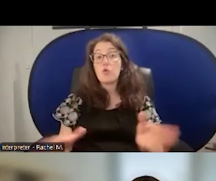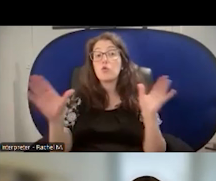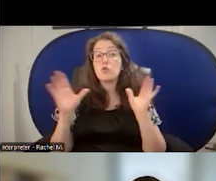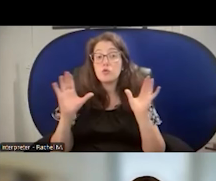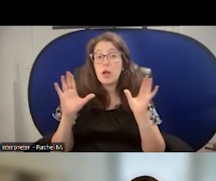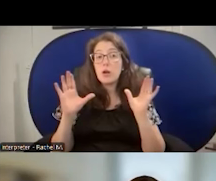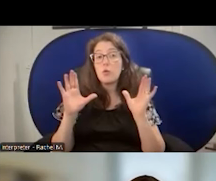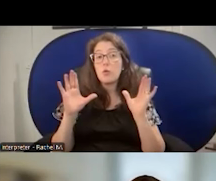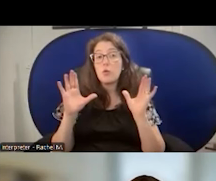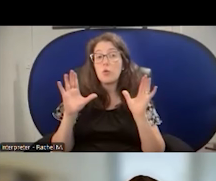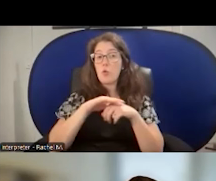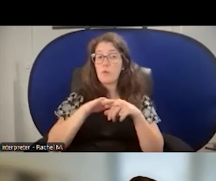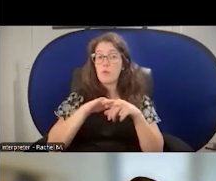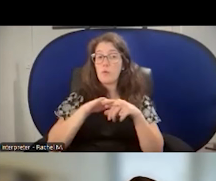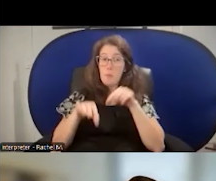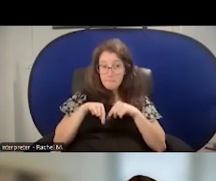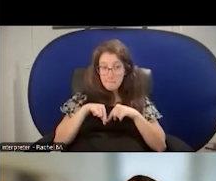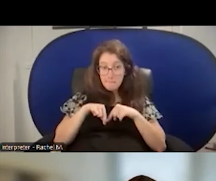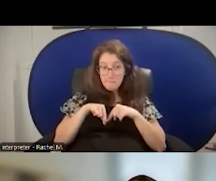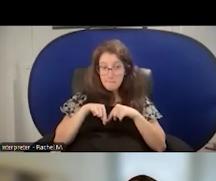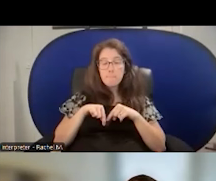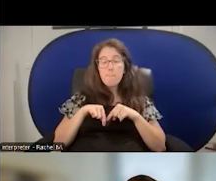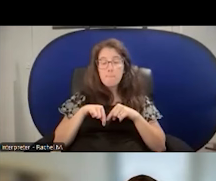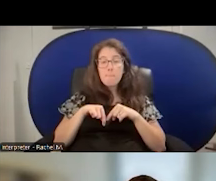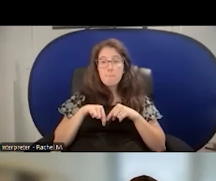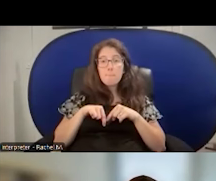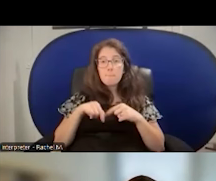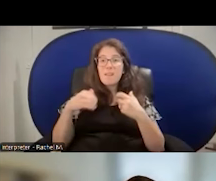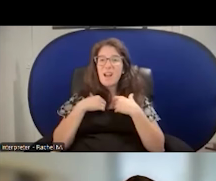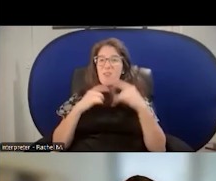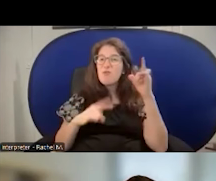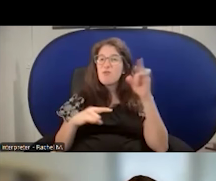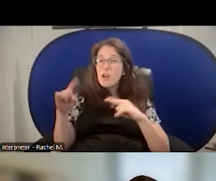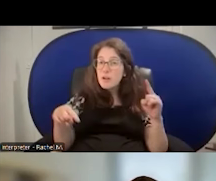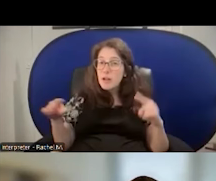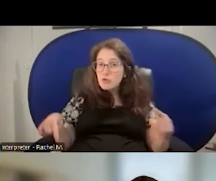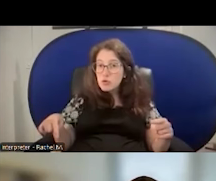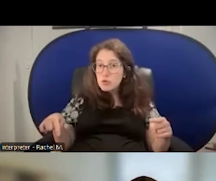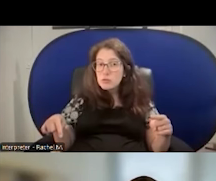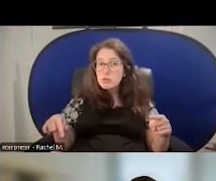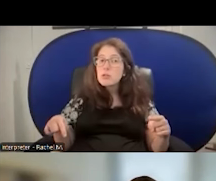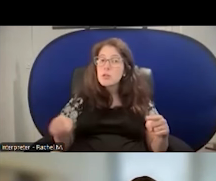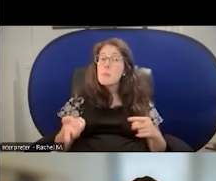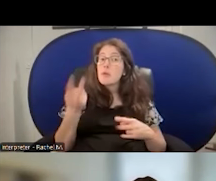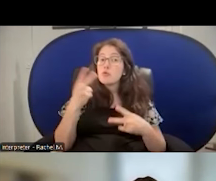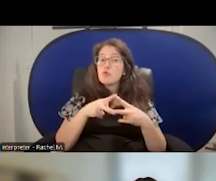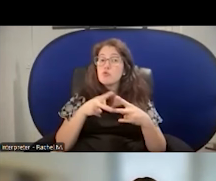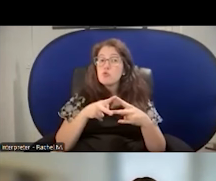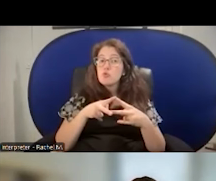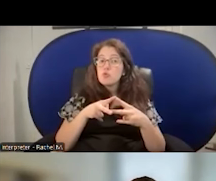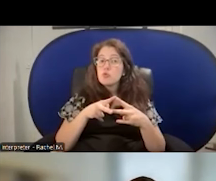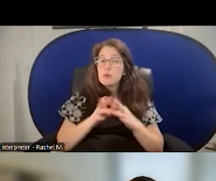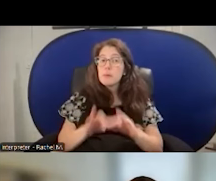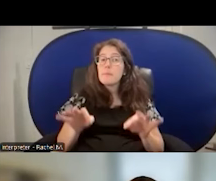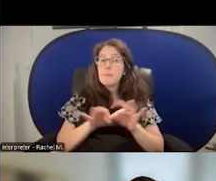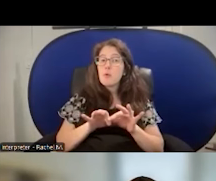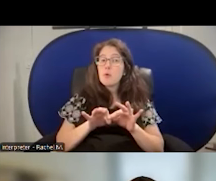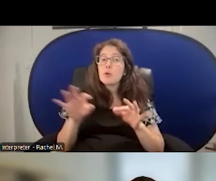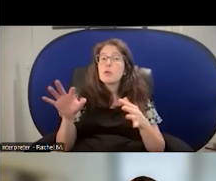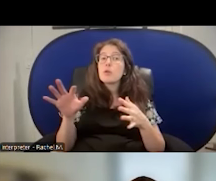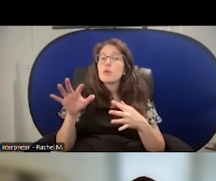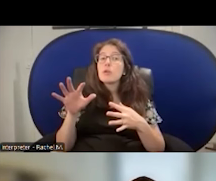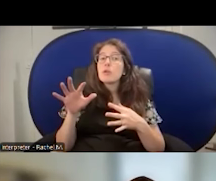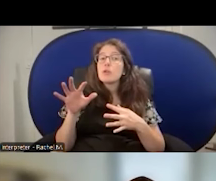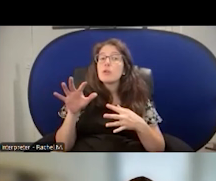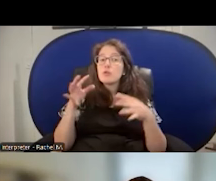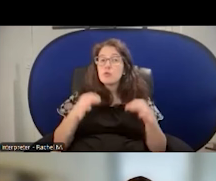overview, stepping back, there are variations of these, but really two main choices for link behavior. One